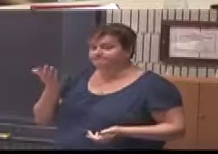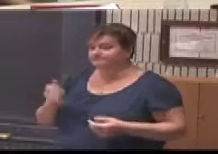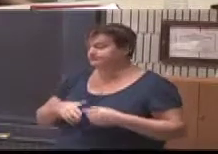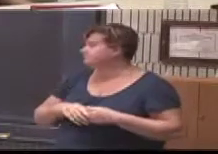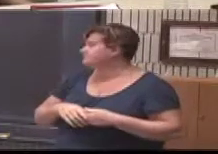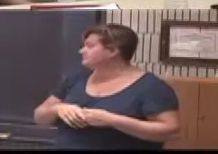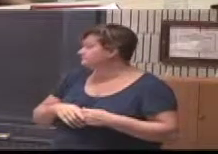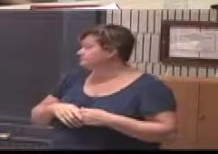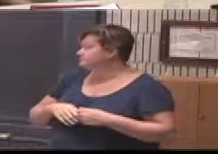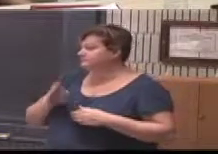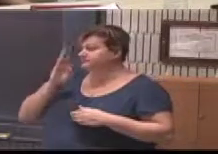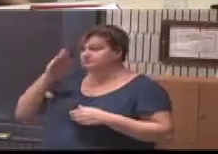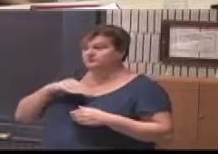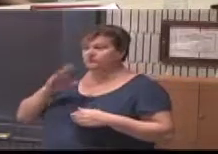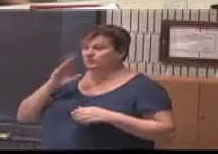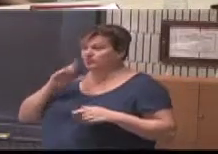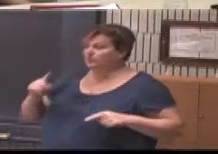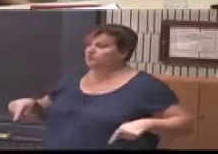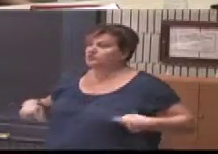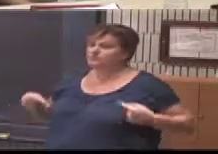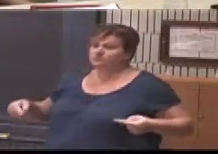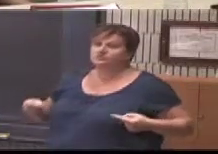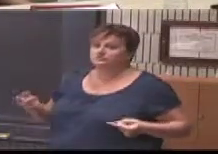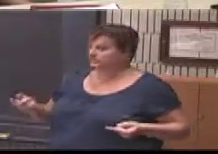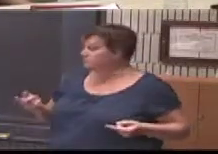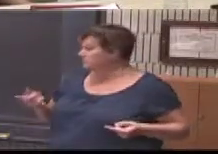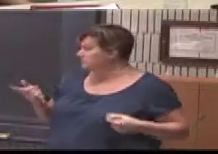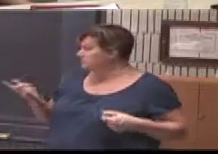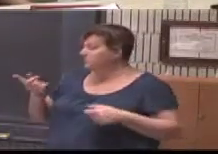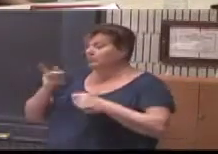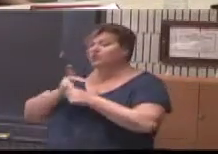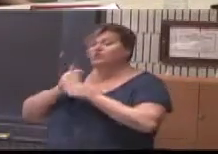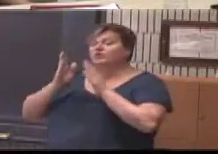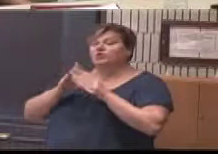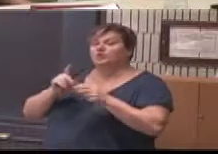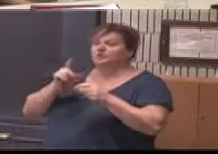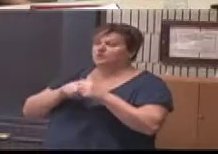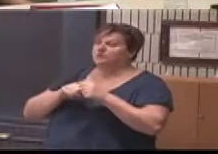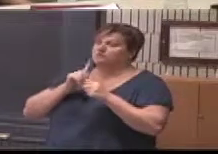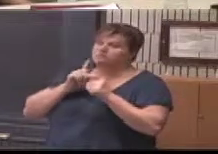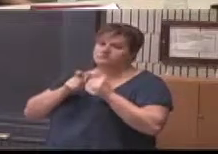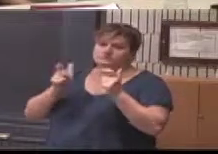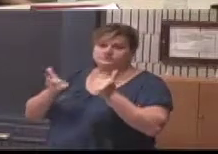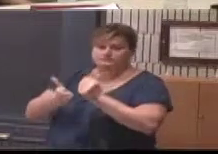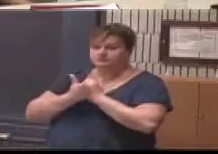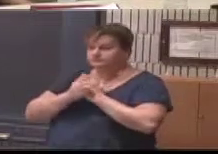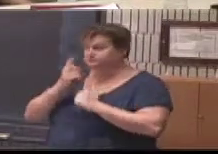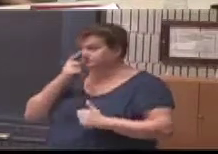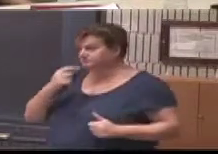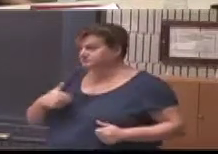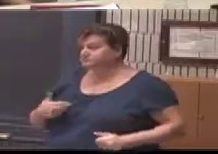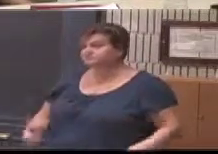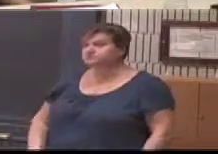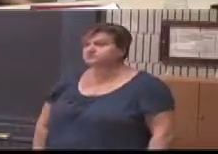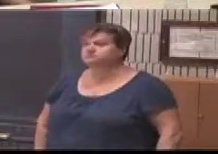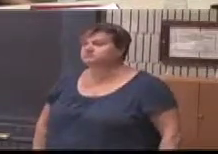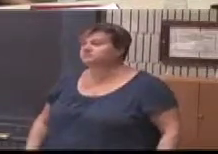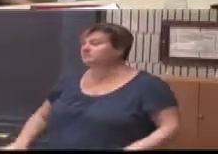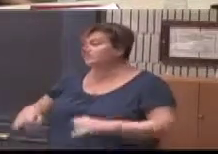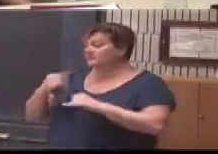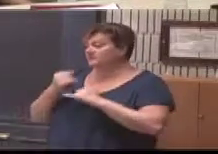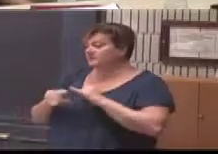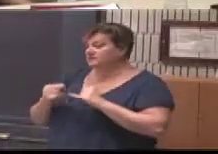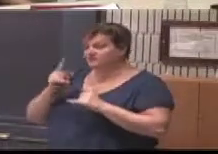in a wheelchair, and I won't need a walker, so that obviously the loaner closet makes a huge difference for me. And then finally is just